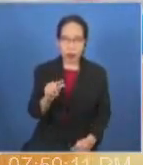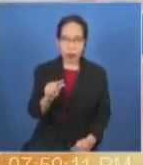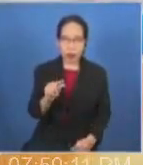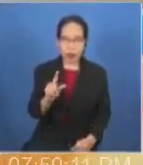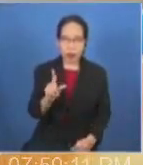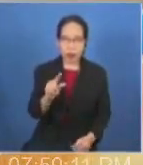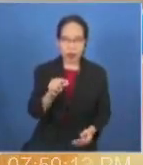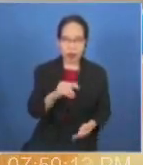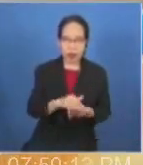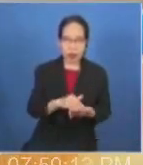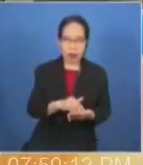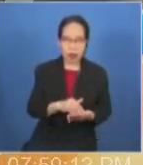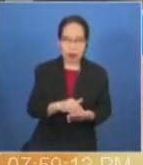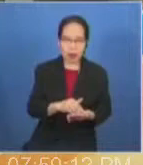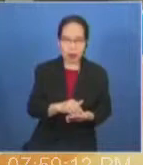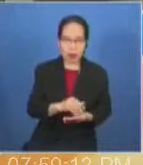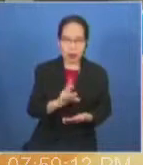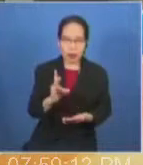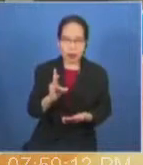a local deaconess.